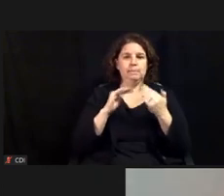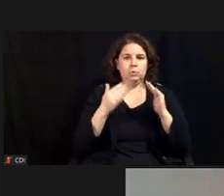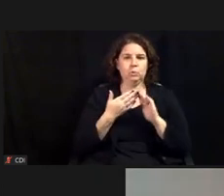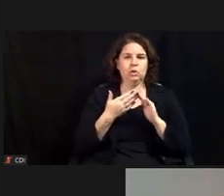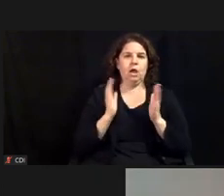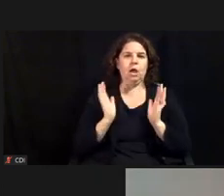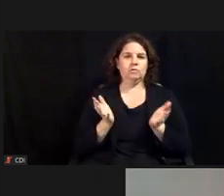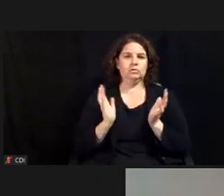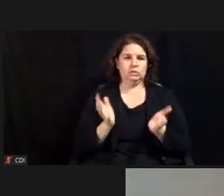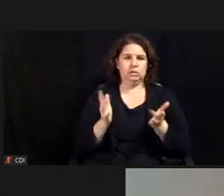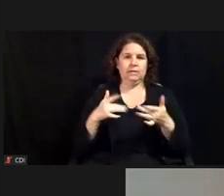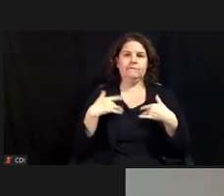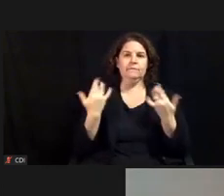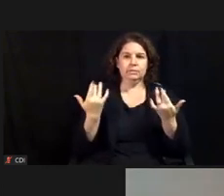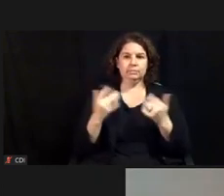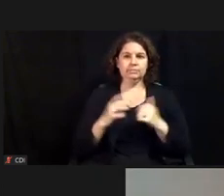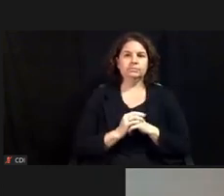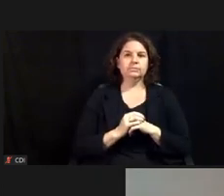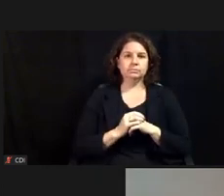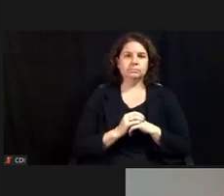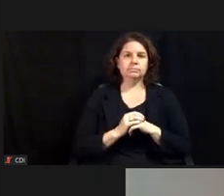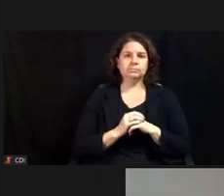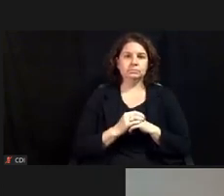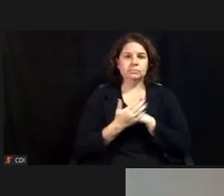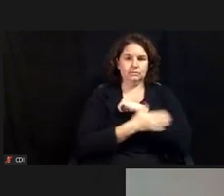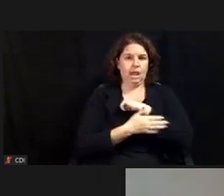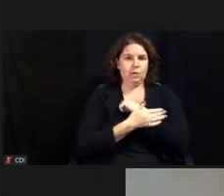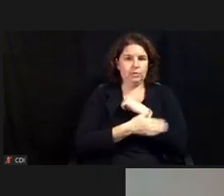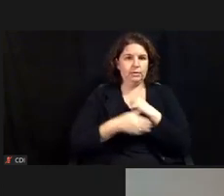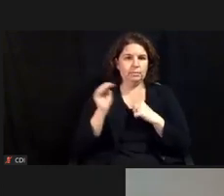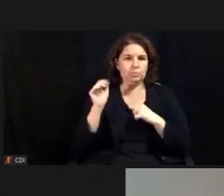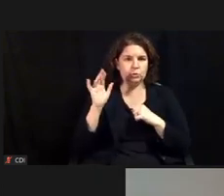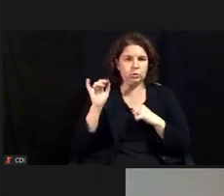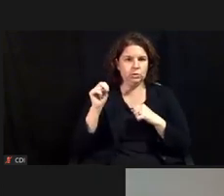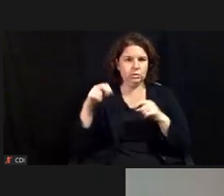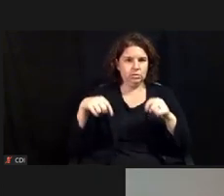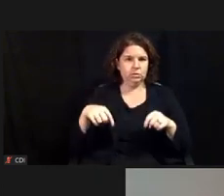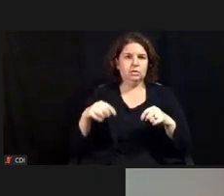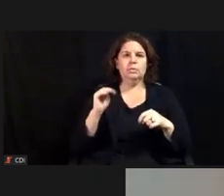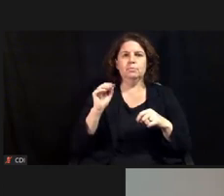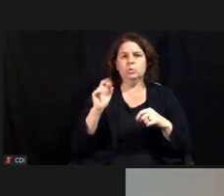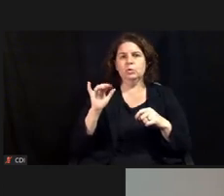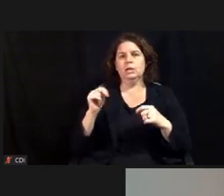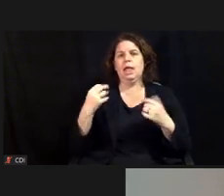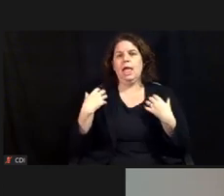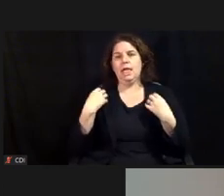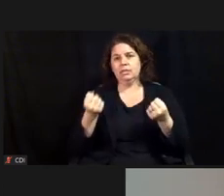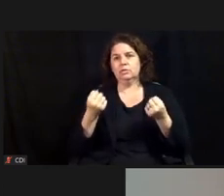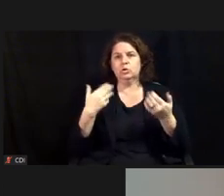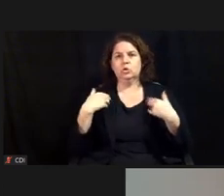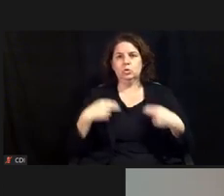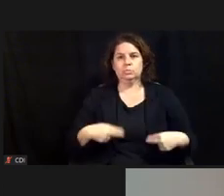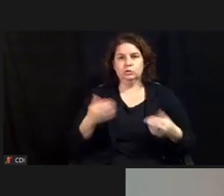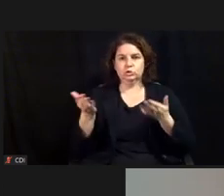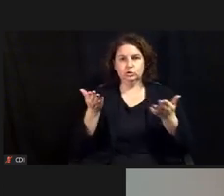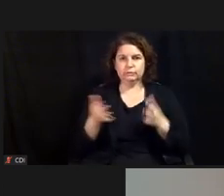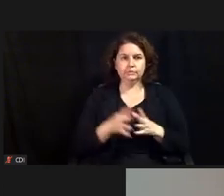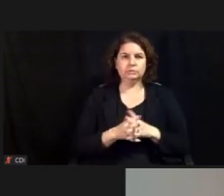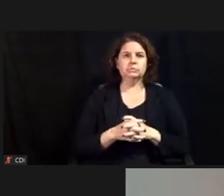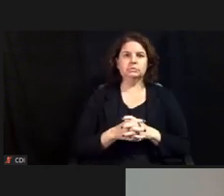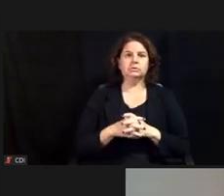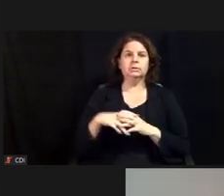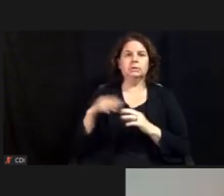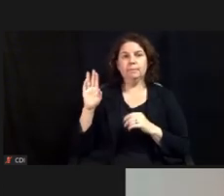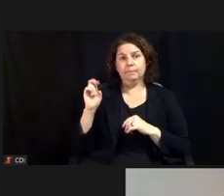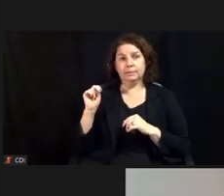by the County of Marin and Marin Health and Human Services. And we are joined today by Benita McLaren, Director